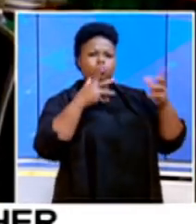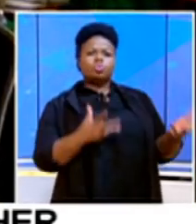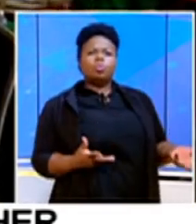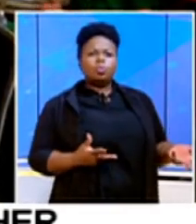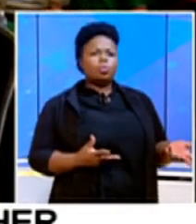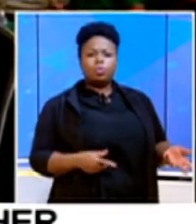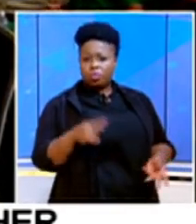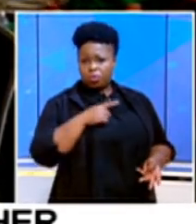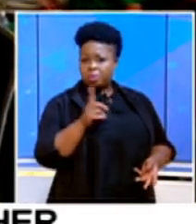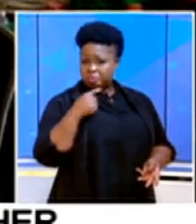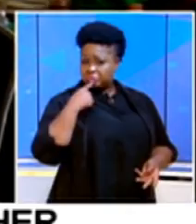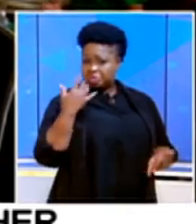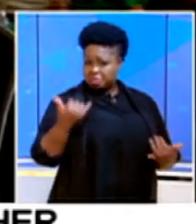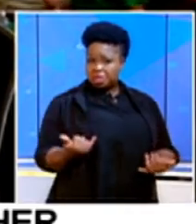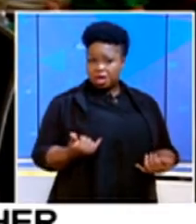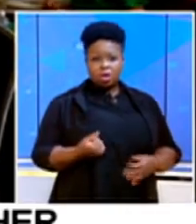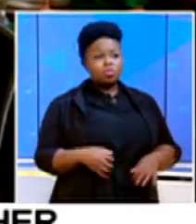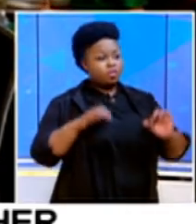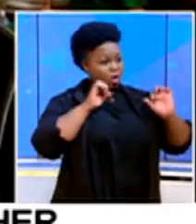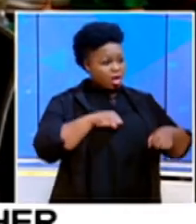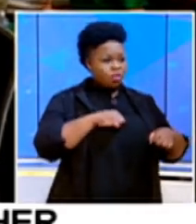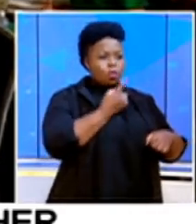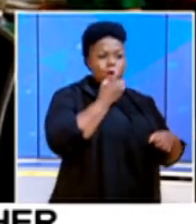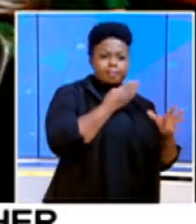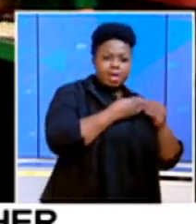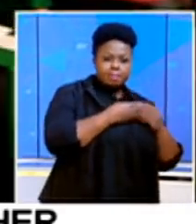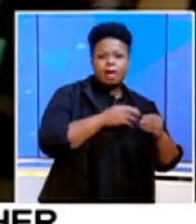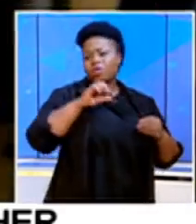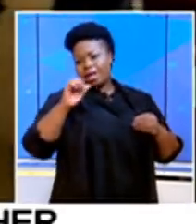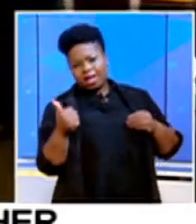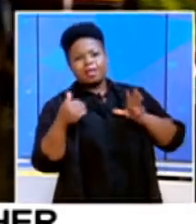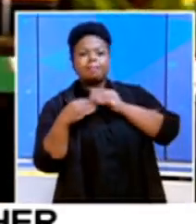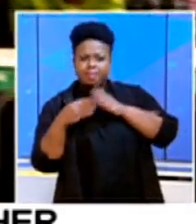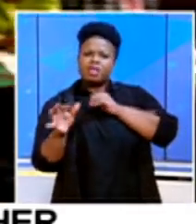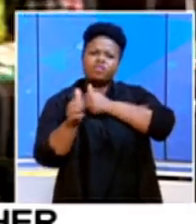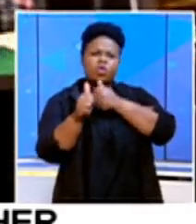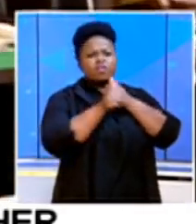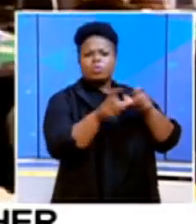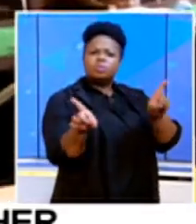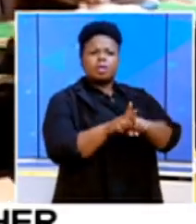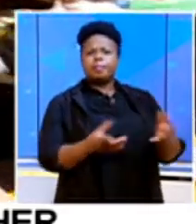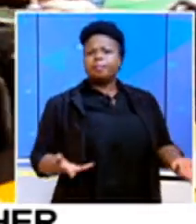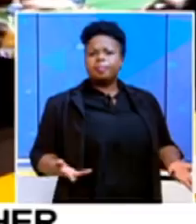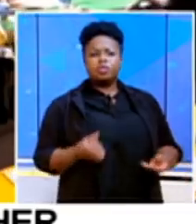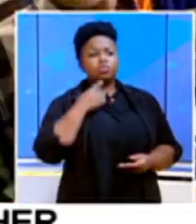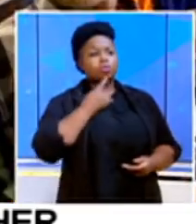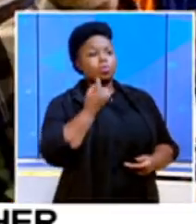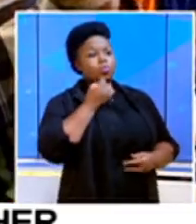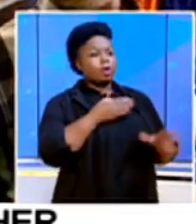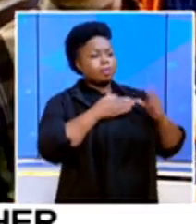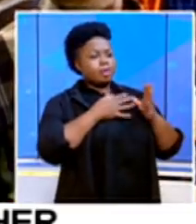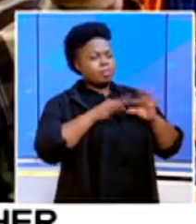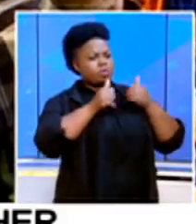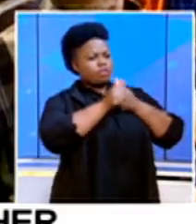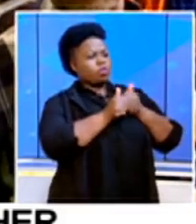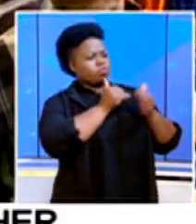Because surely what you allow on the left, you should allow on the right. If you allow one member of the ANC to go through certain